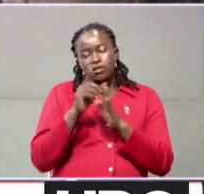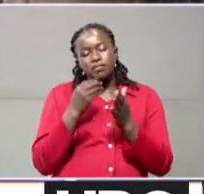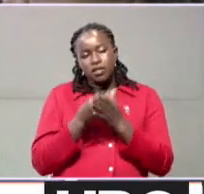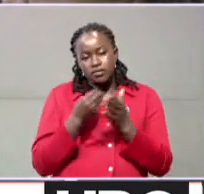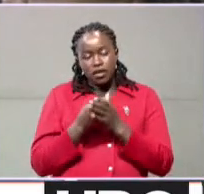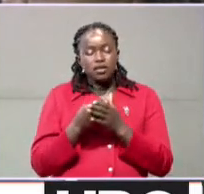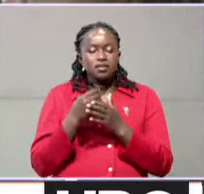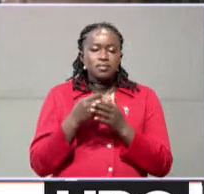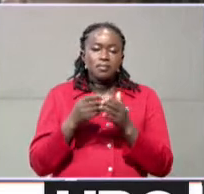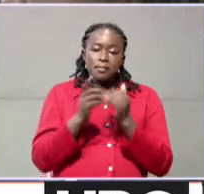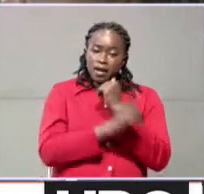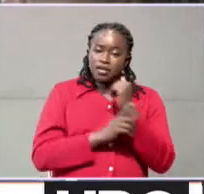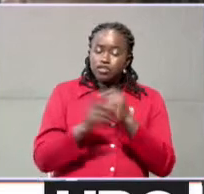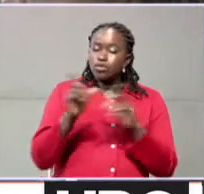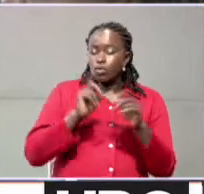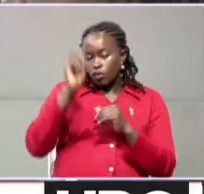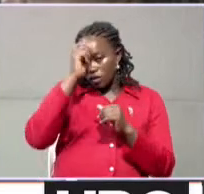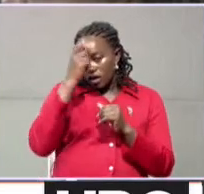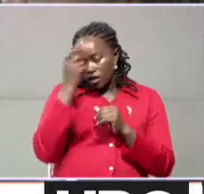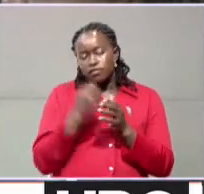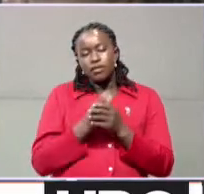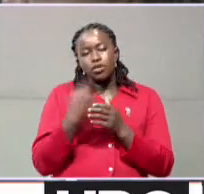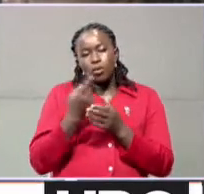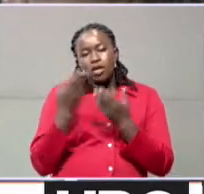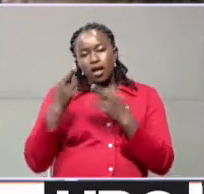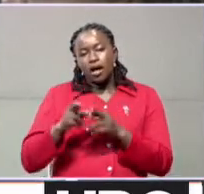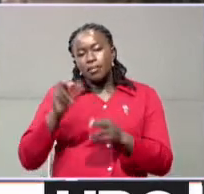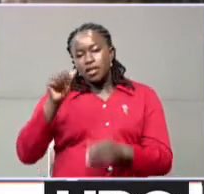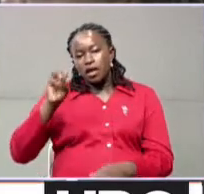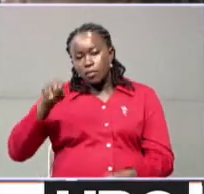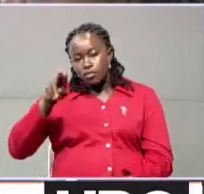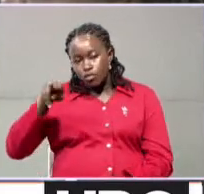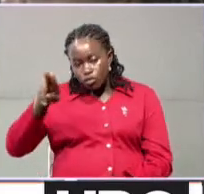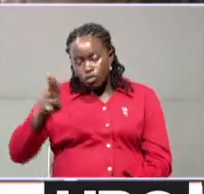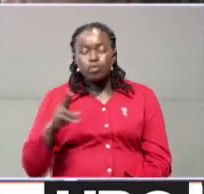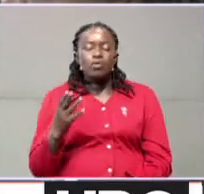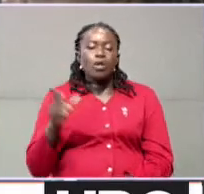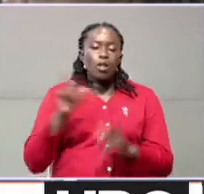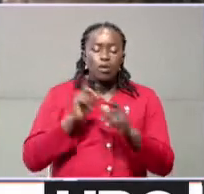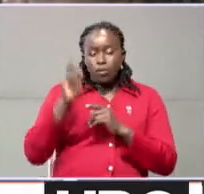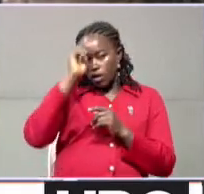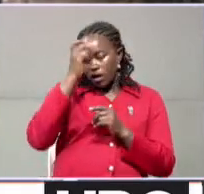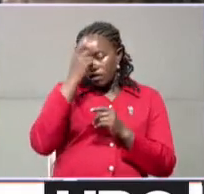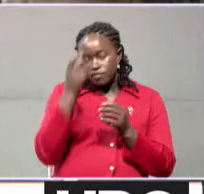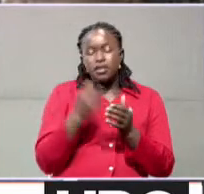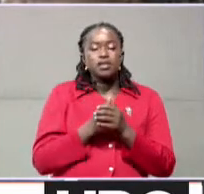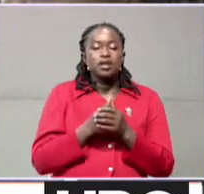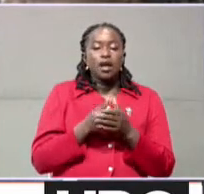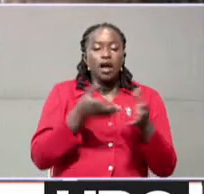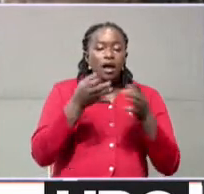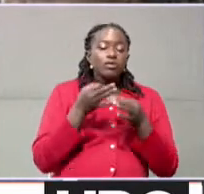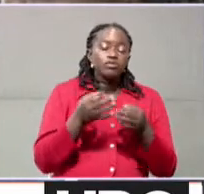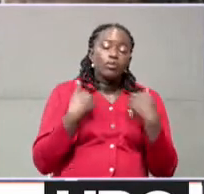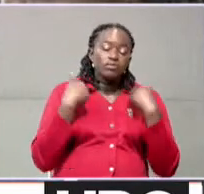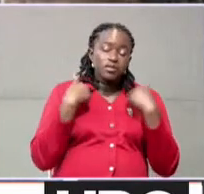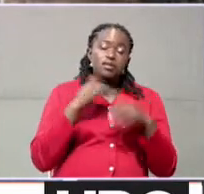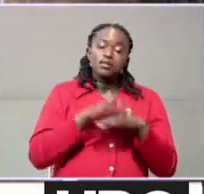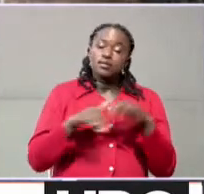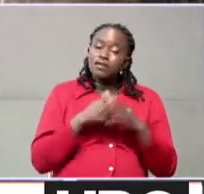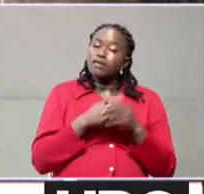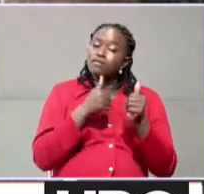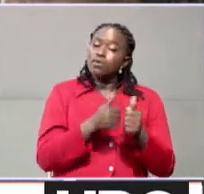governments was an isolated case in amur district local government where the accounting officer did not follow the